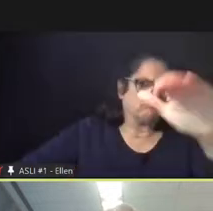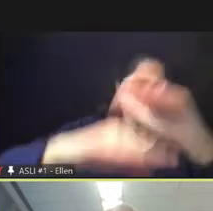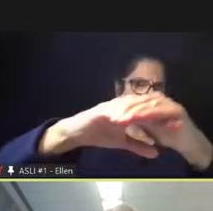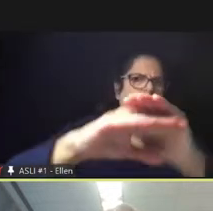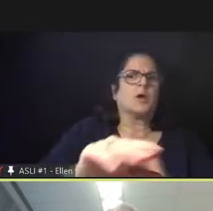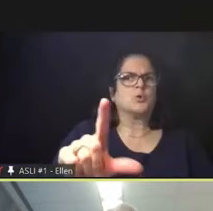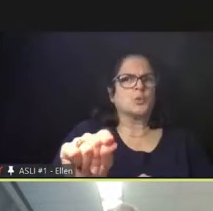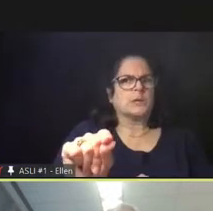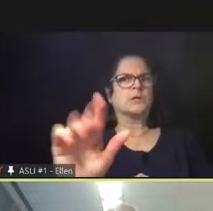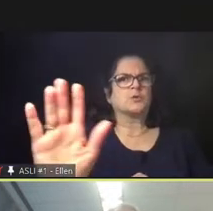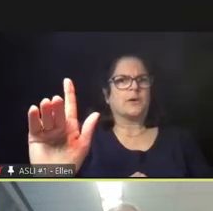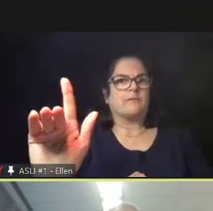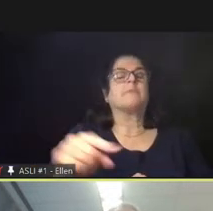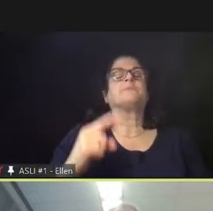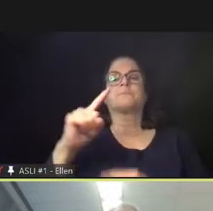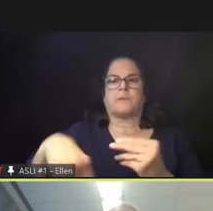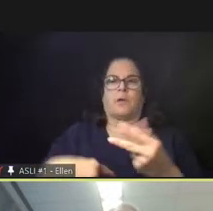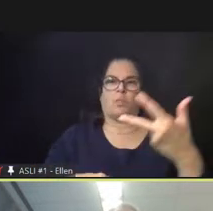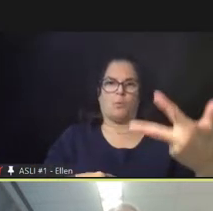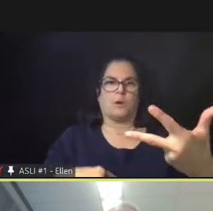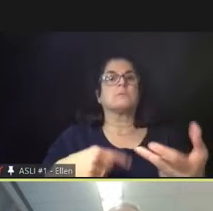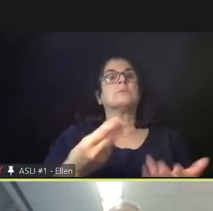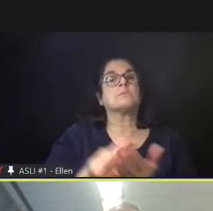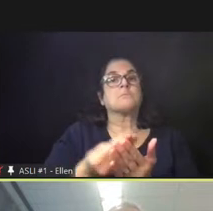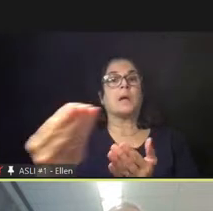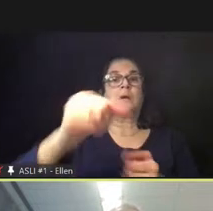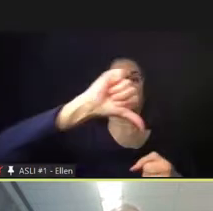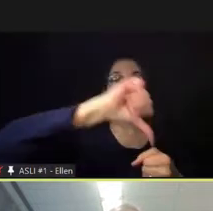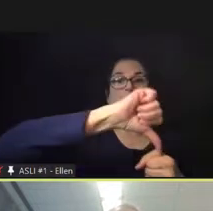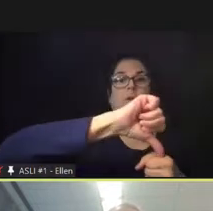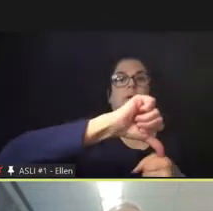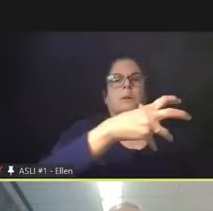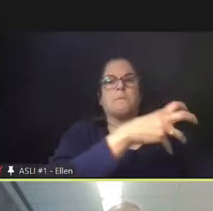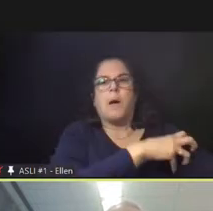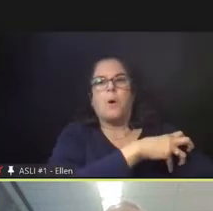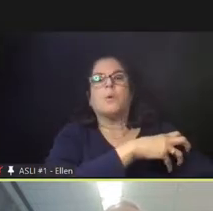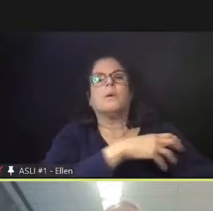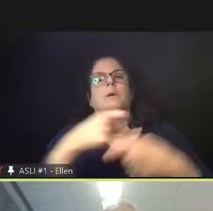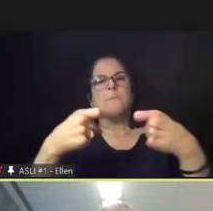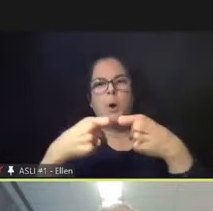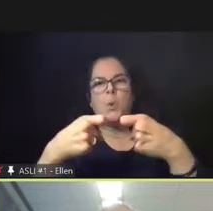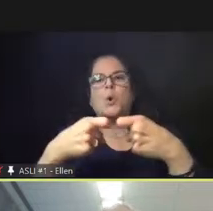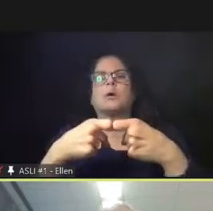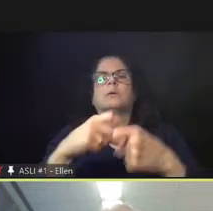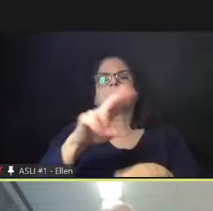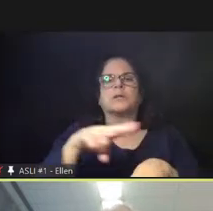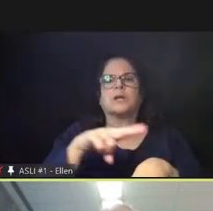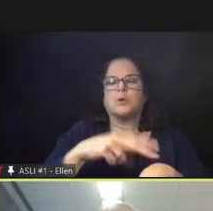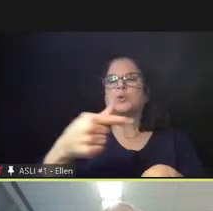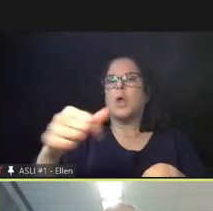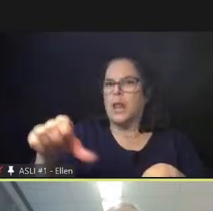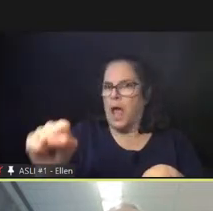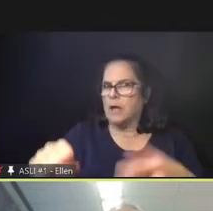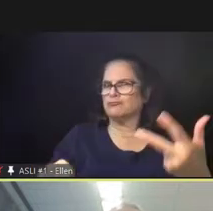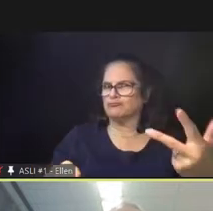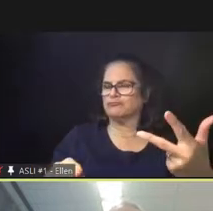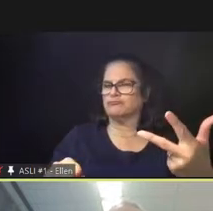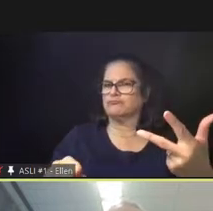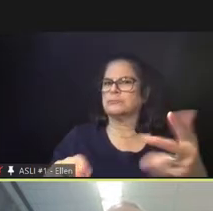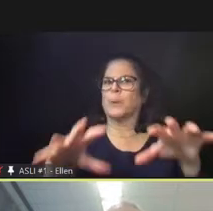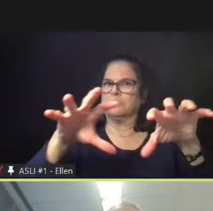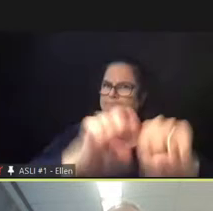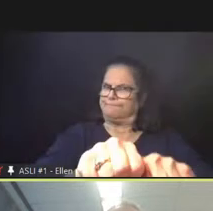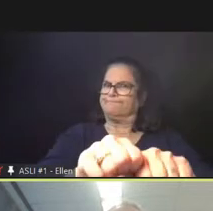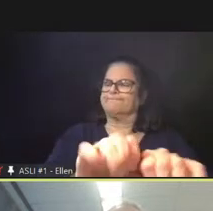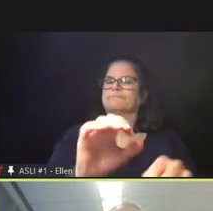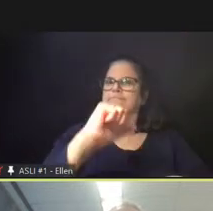With regard to the three commodities that we purchased, fuel, power, and natural gas, we're where we want to be locked in for the foreseeable future on